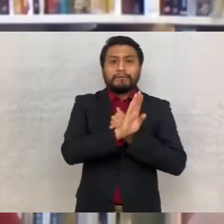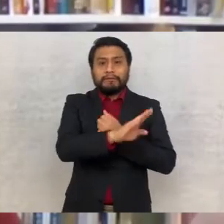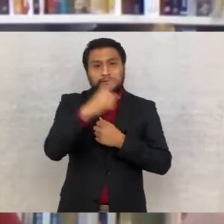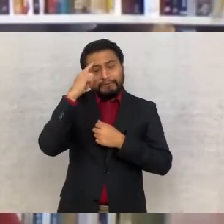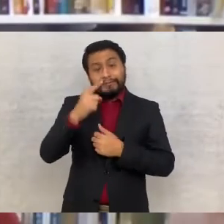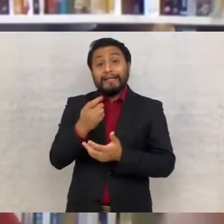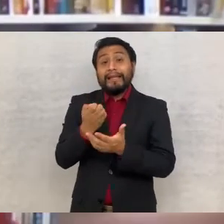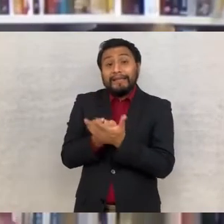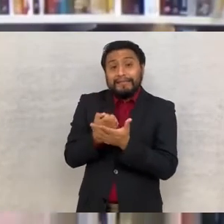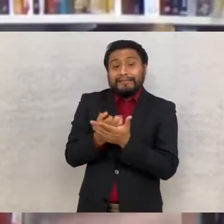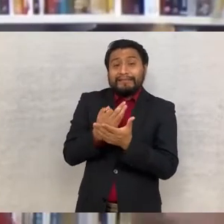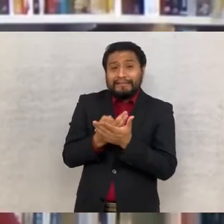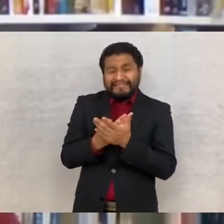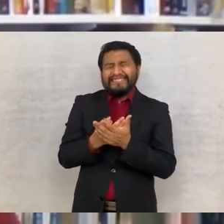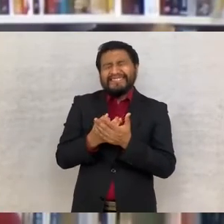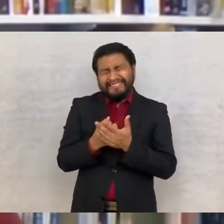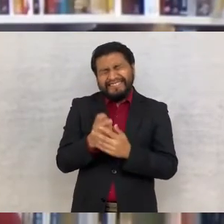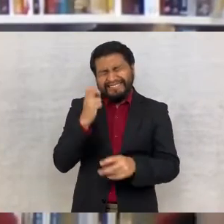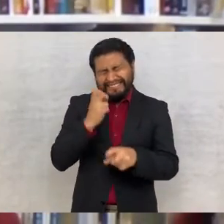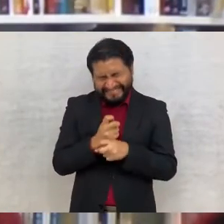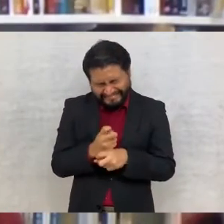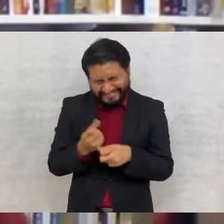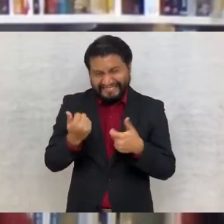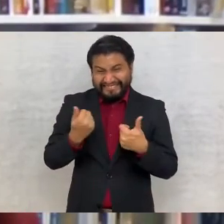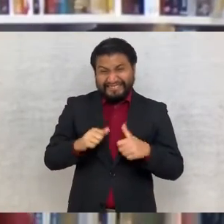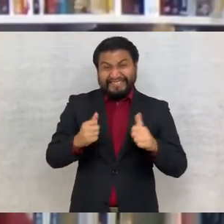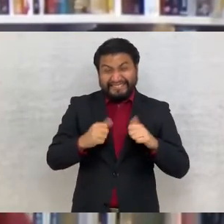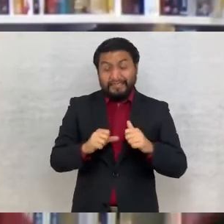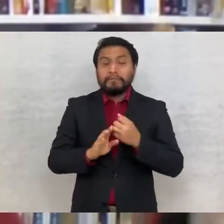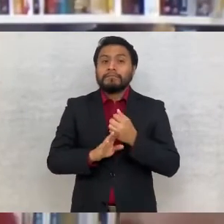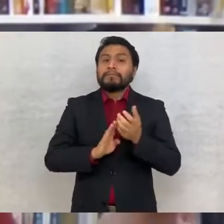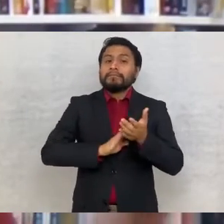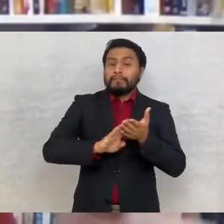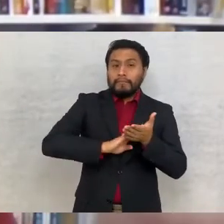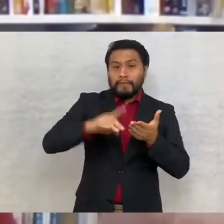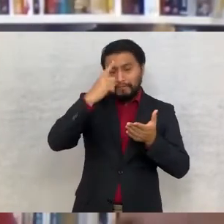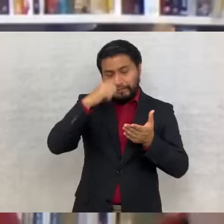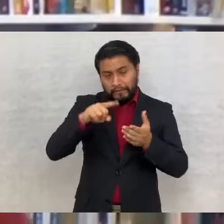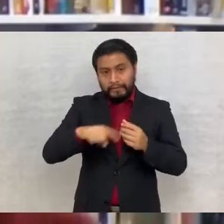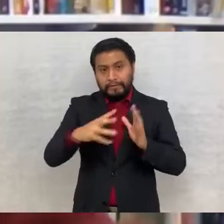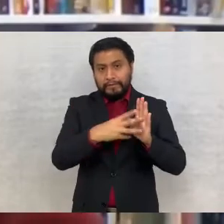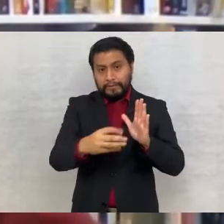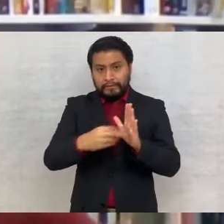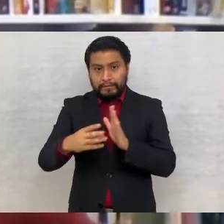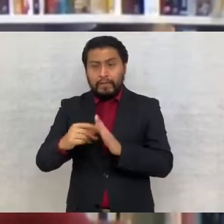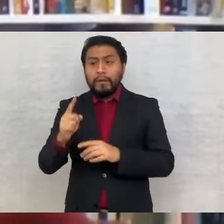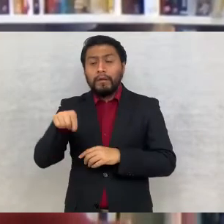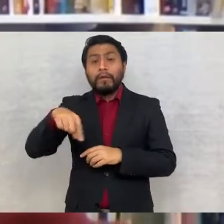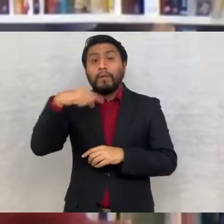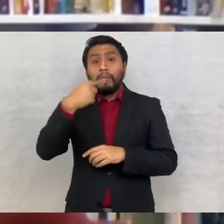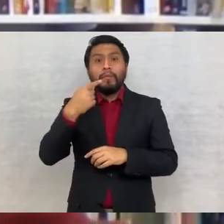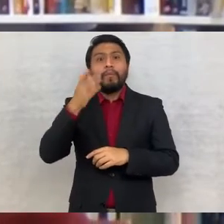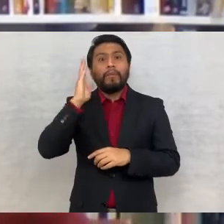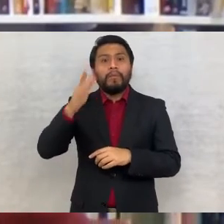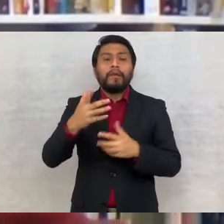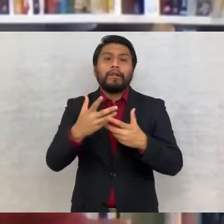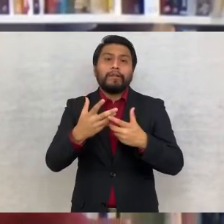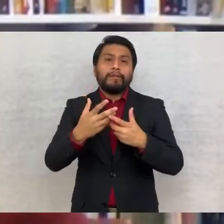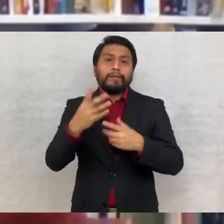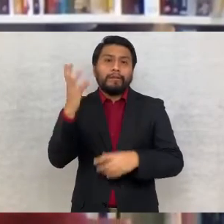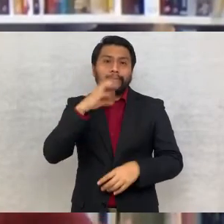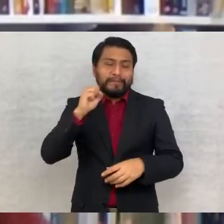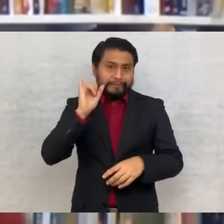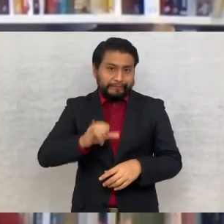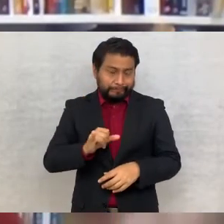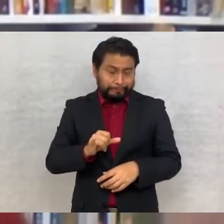selection to avoid the social and economic costs of the struggle for life and thus eliminate from the reproductive process those who are predicted to